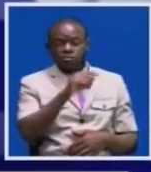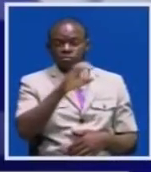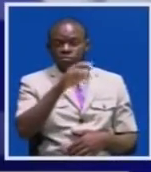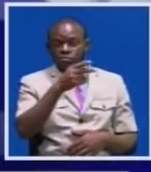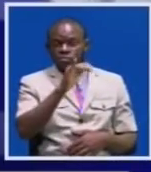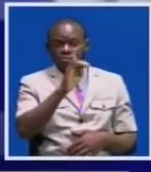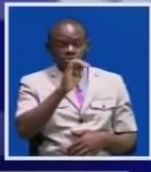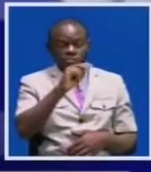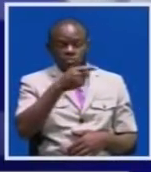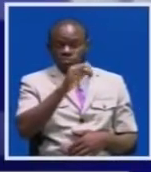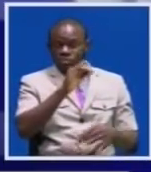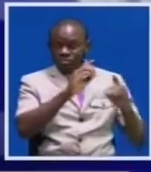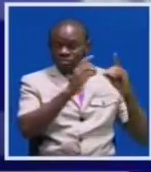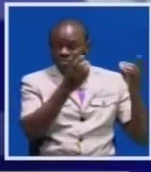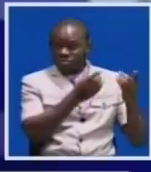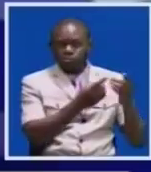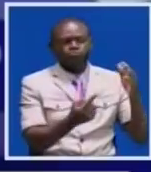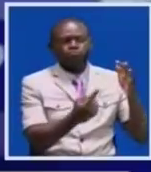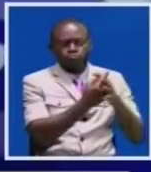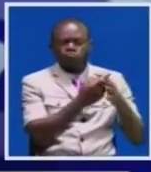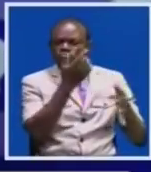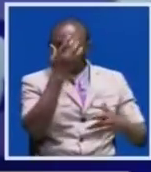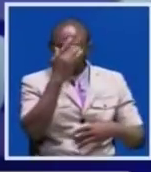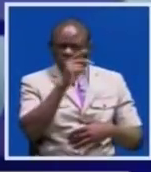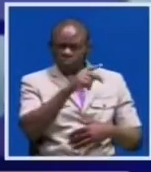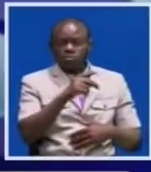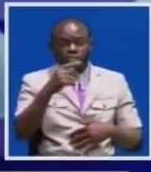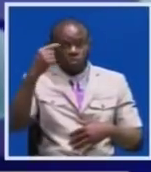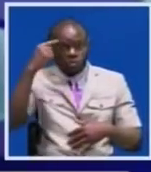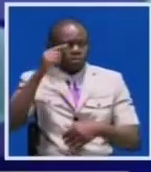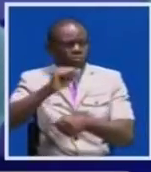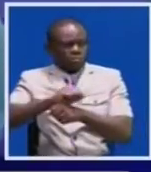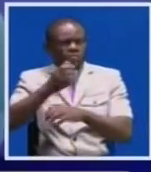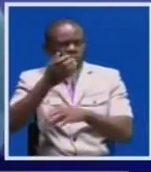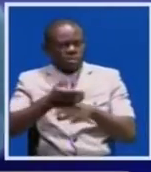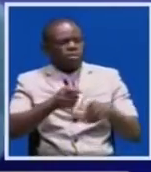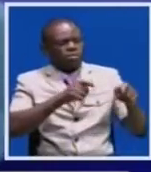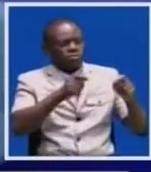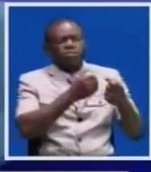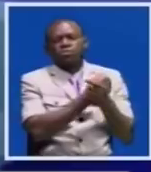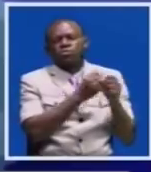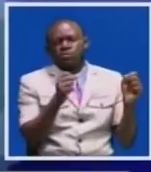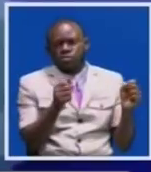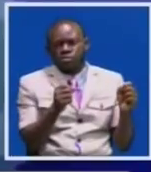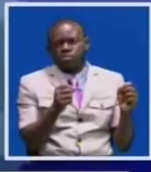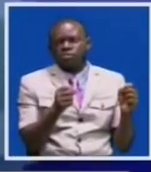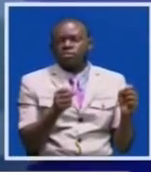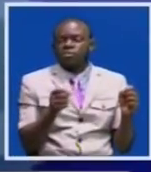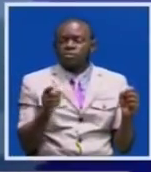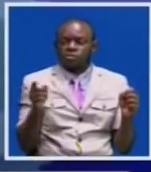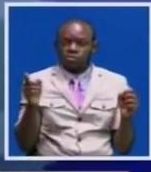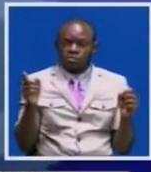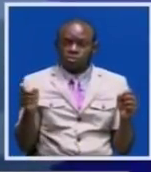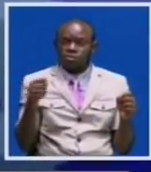Health Institute Head of Communications, Information and Research, Mazianga Liwewe, says among the